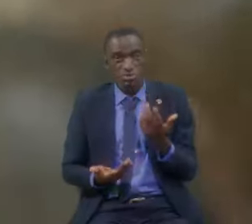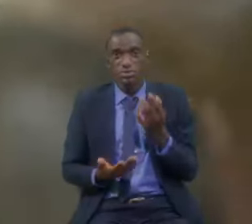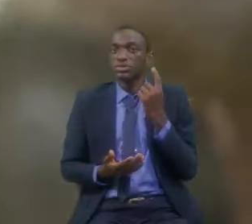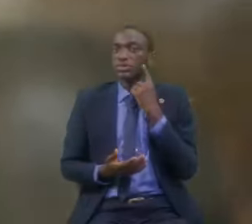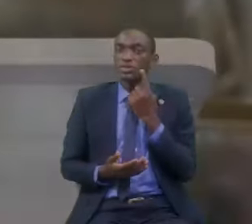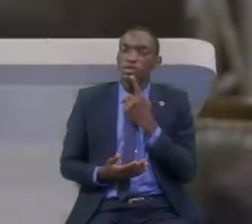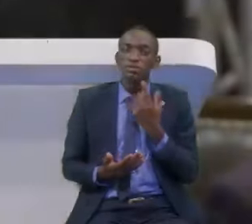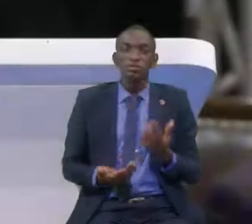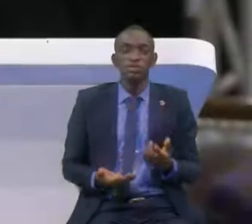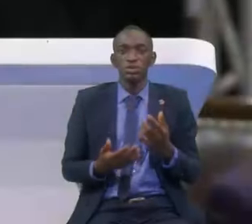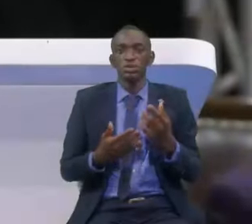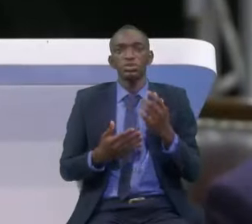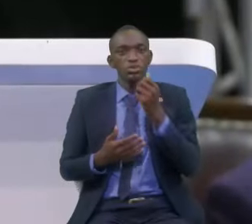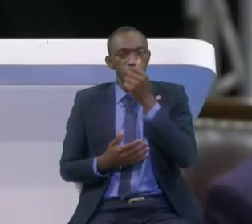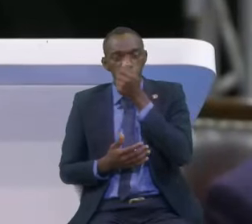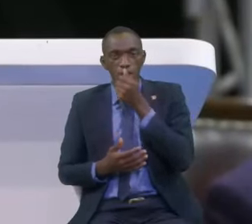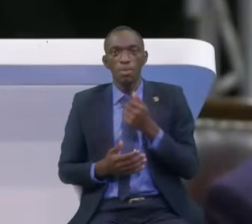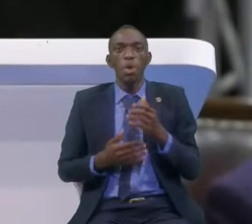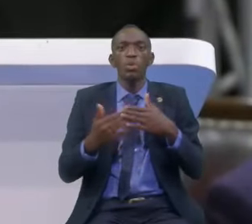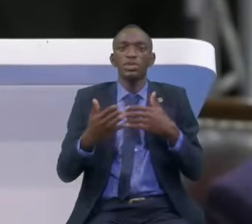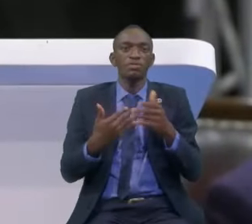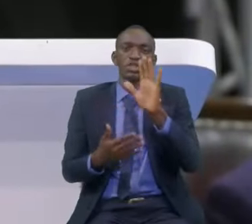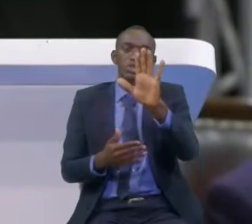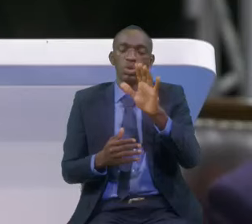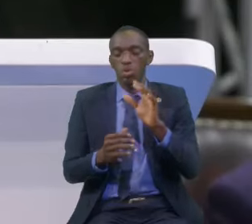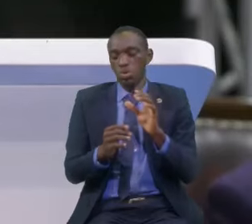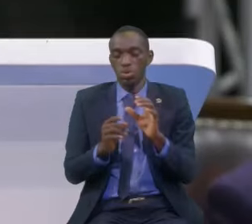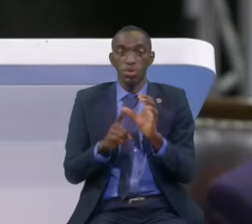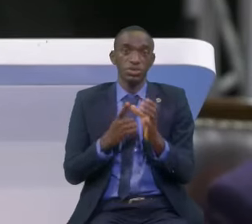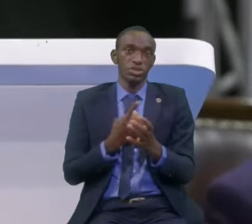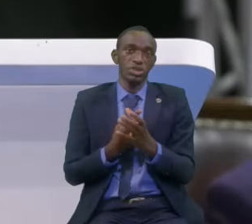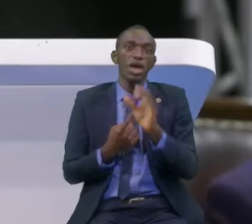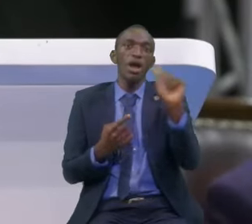tonight a miracle will locate you where you